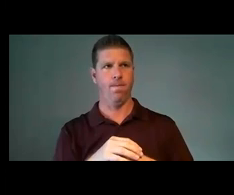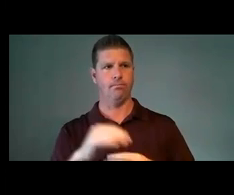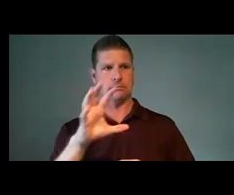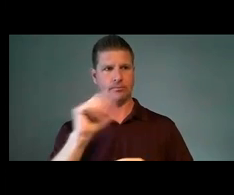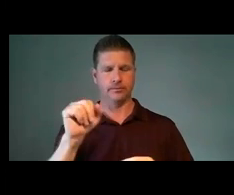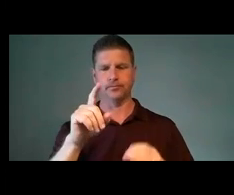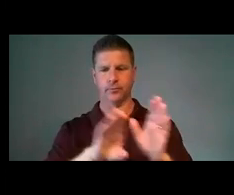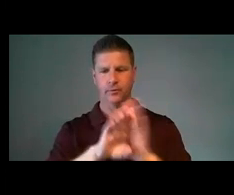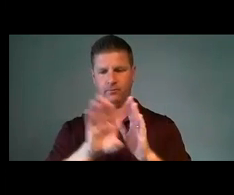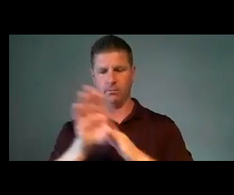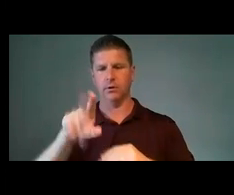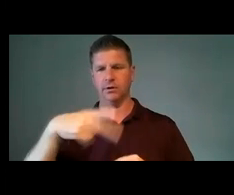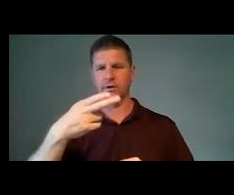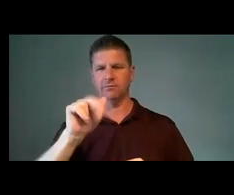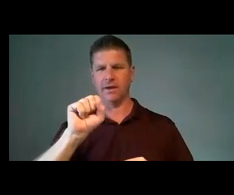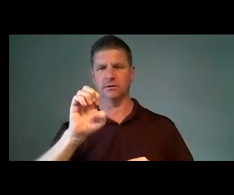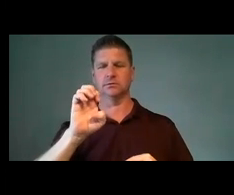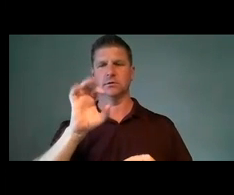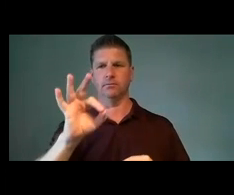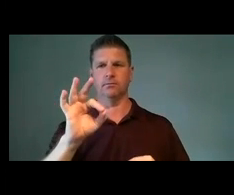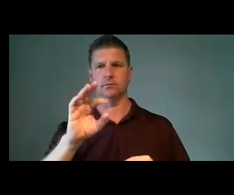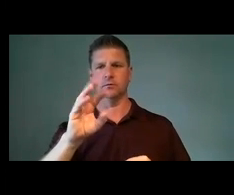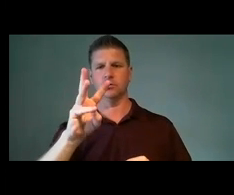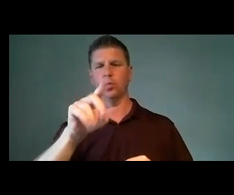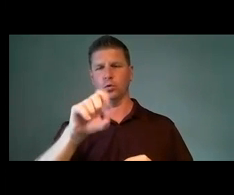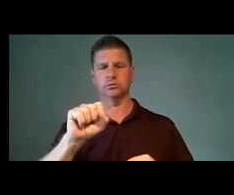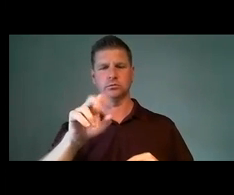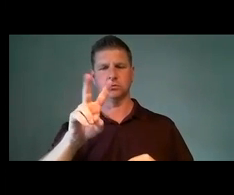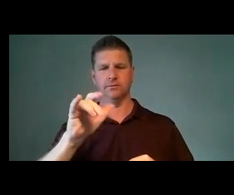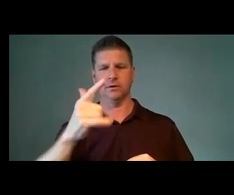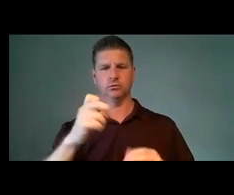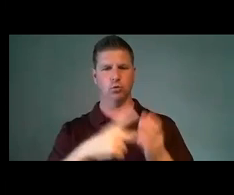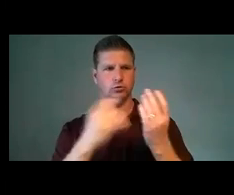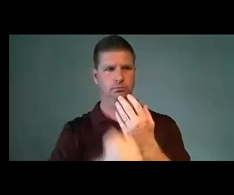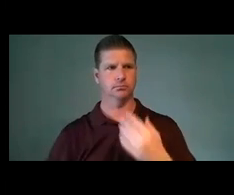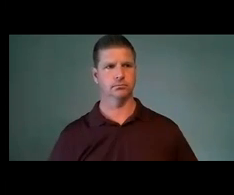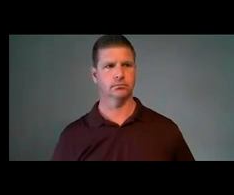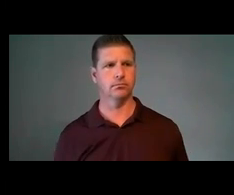the development phase of the Woods Village project.